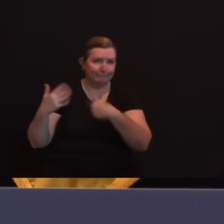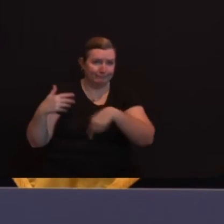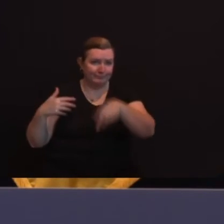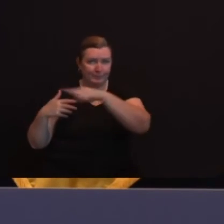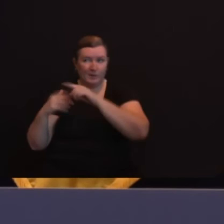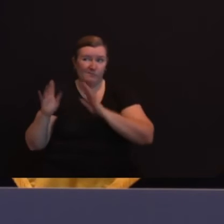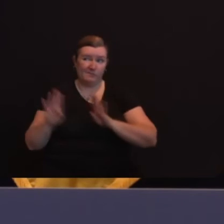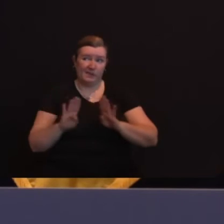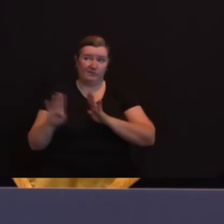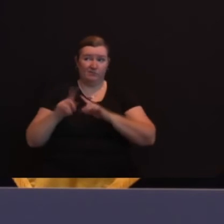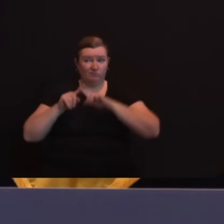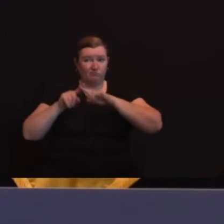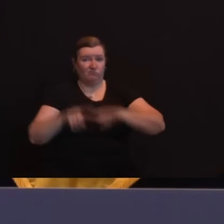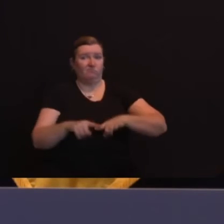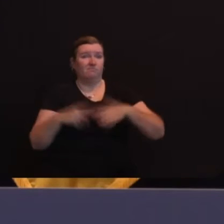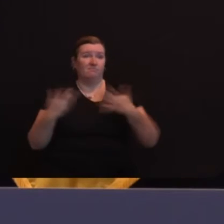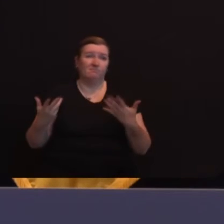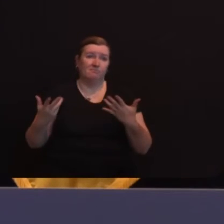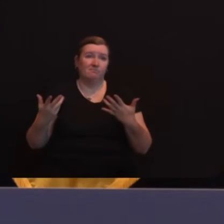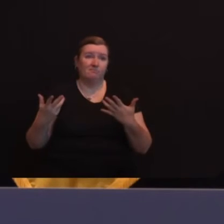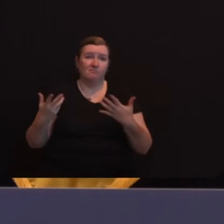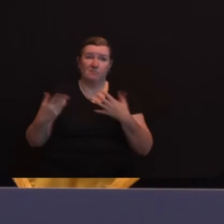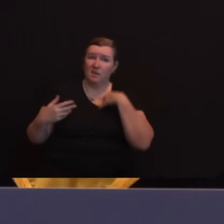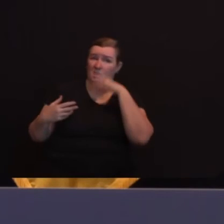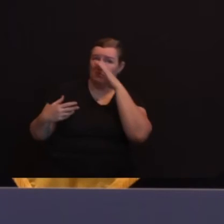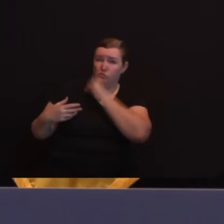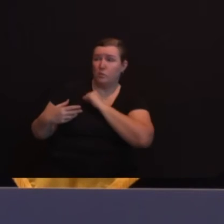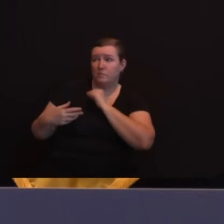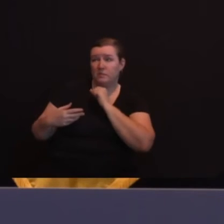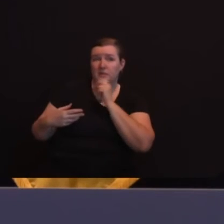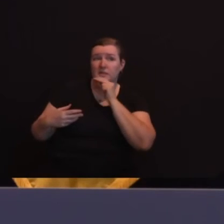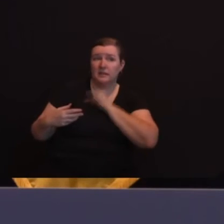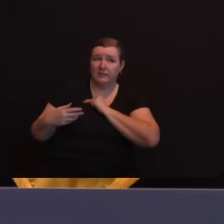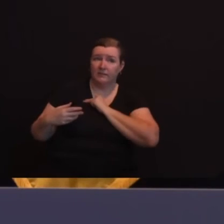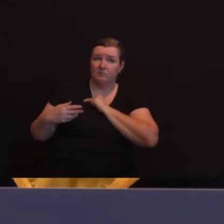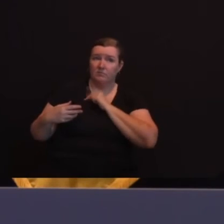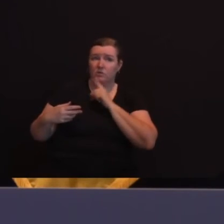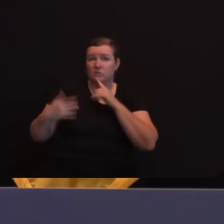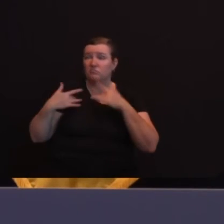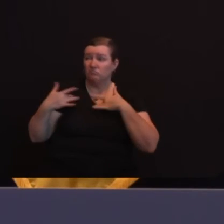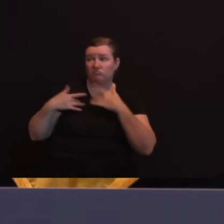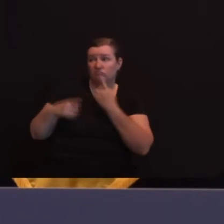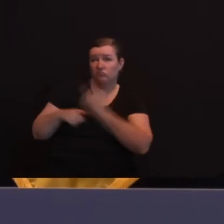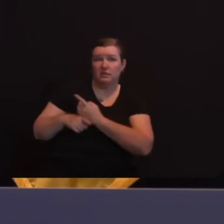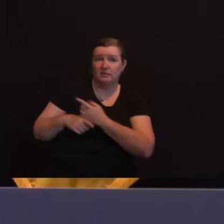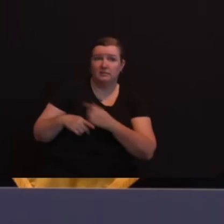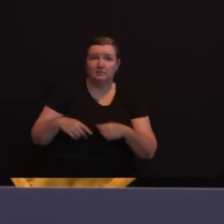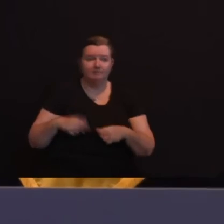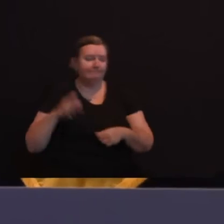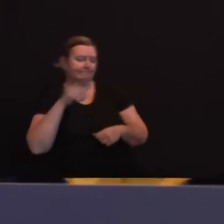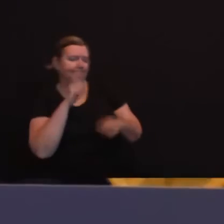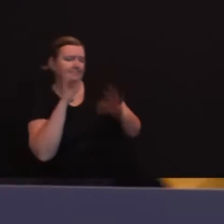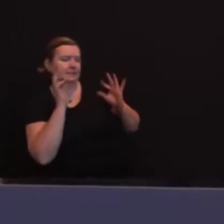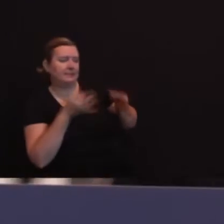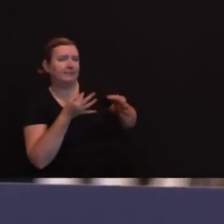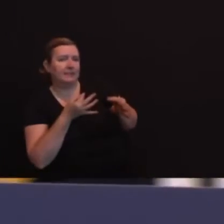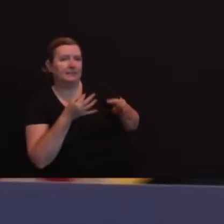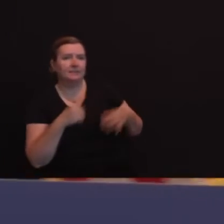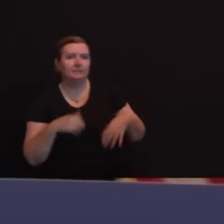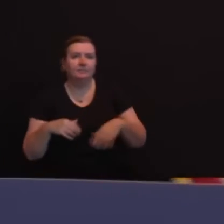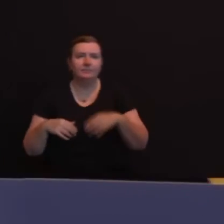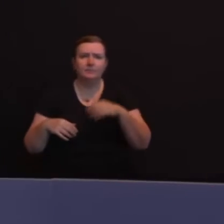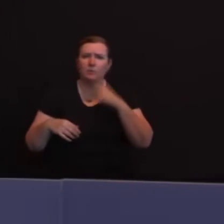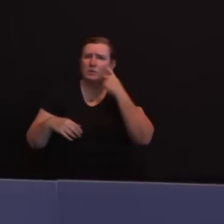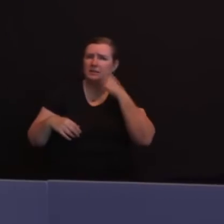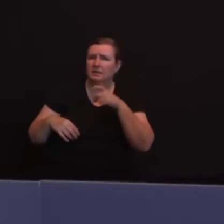But I assume that Thanksgiving we've been talking about, is a concern, right? Yeah, absolutely. We've seen a tick up.